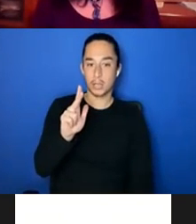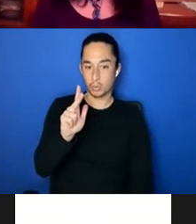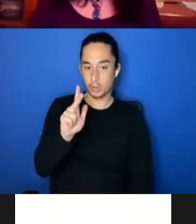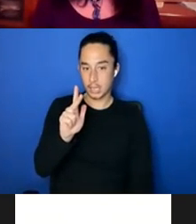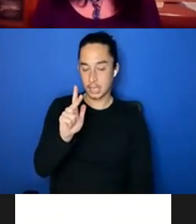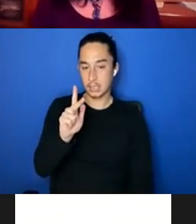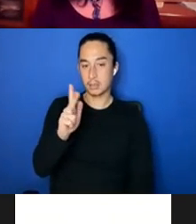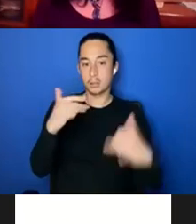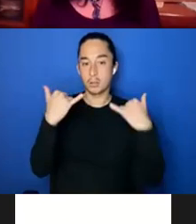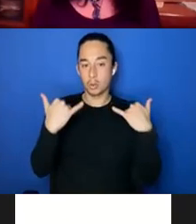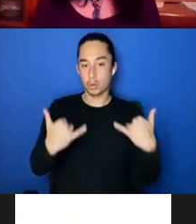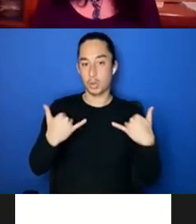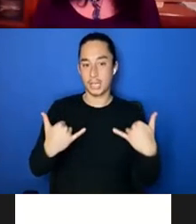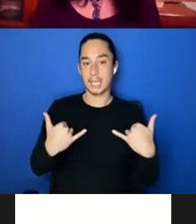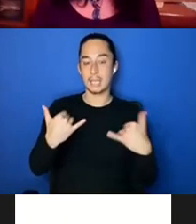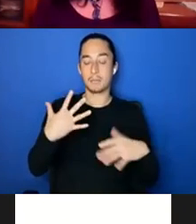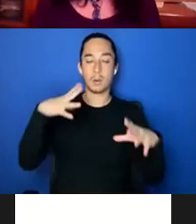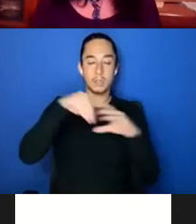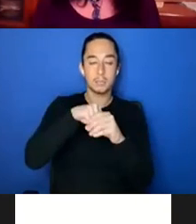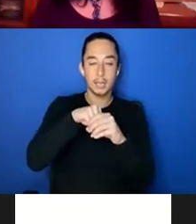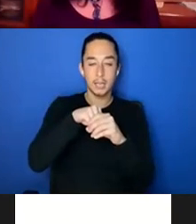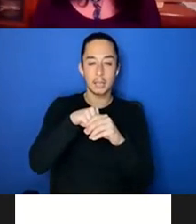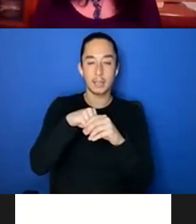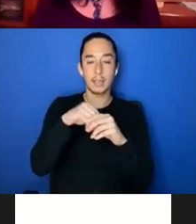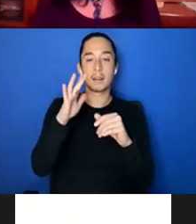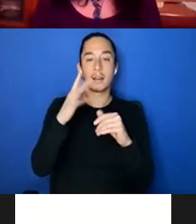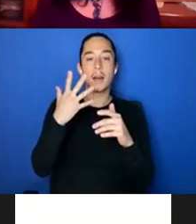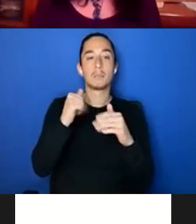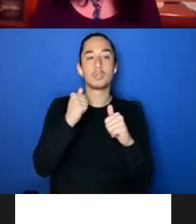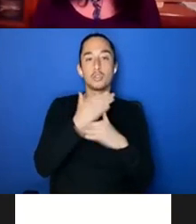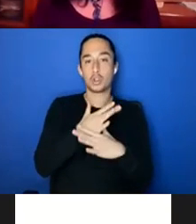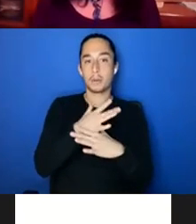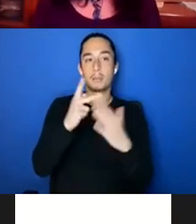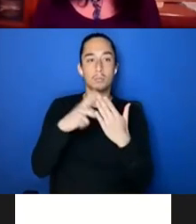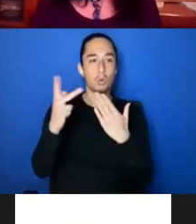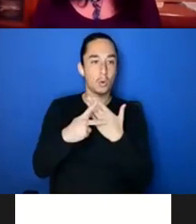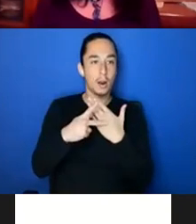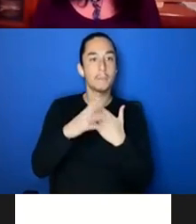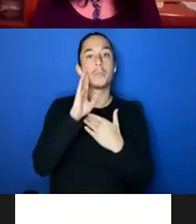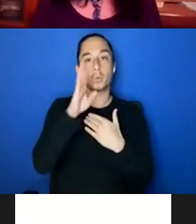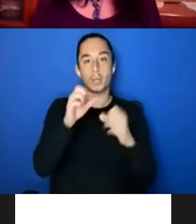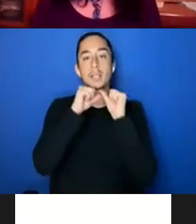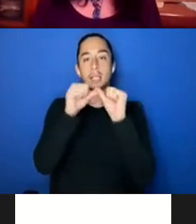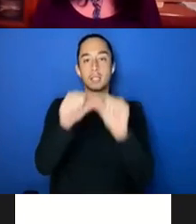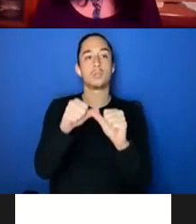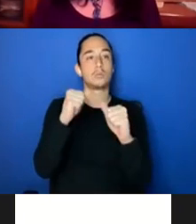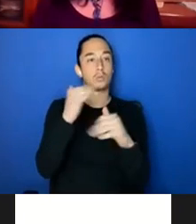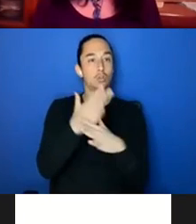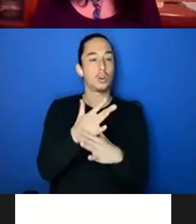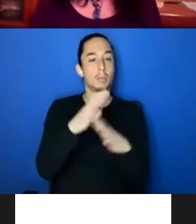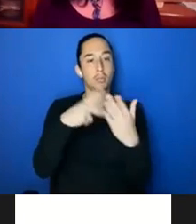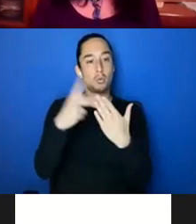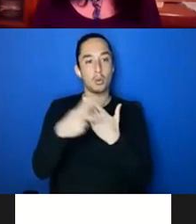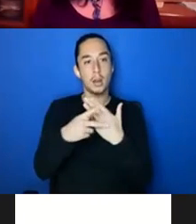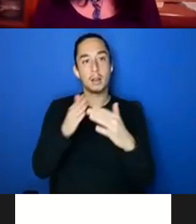are currently participating in the German program, will continue in the German program